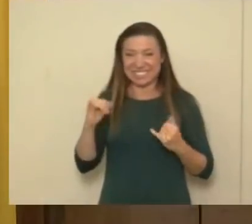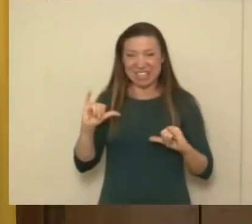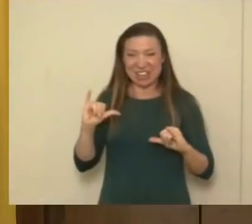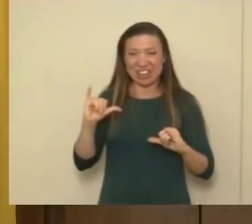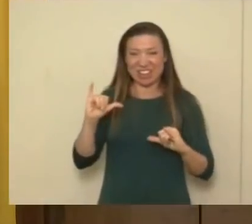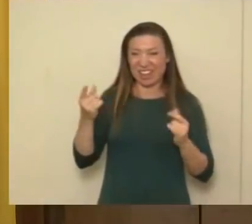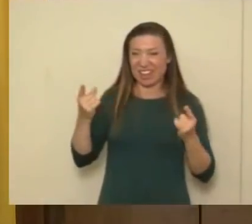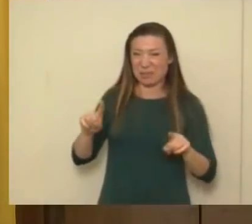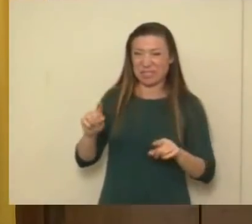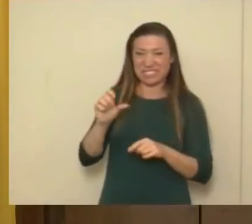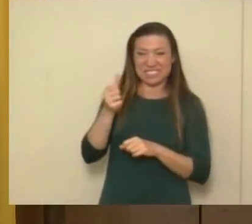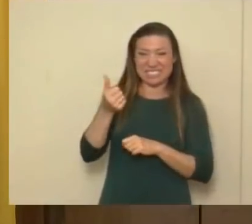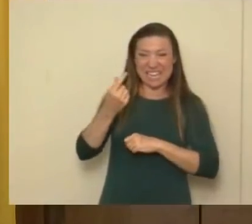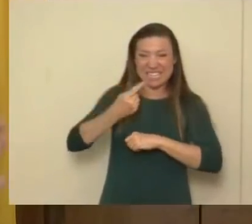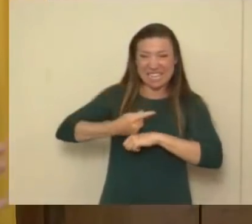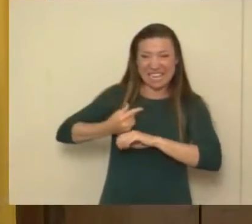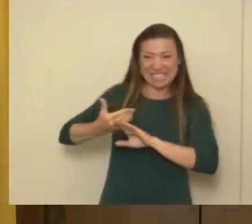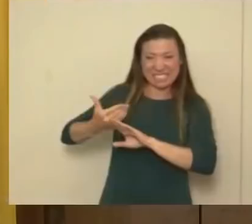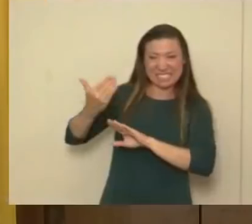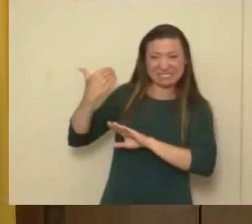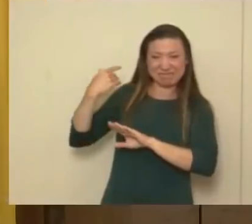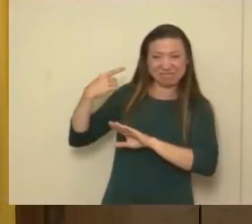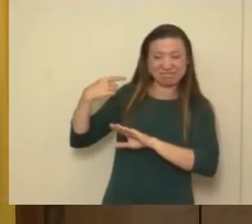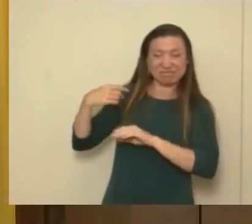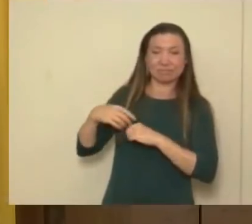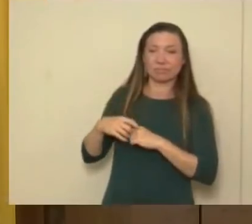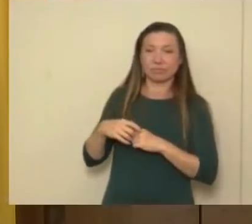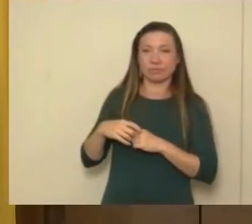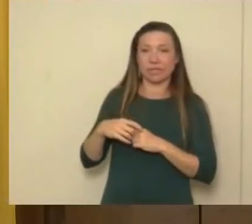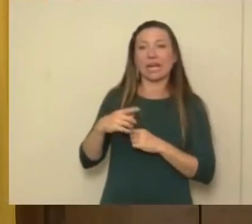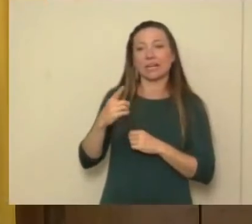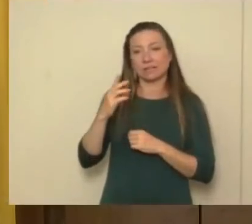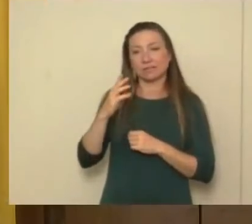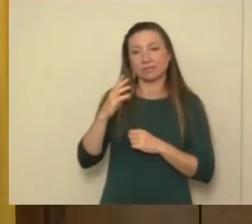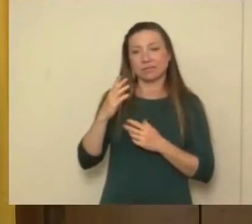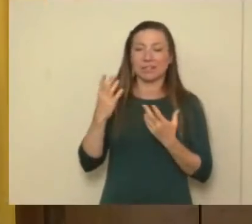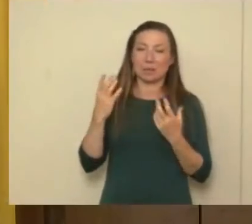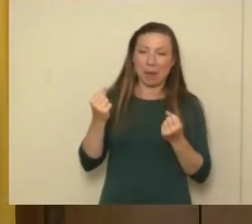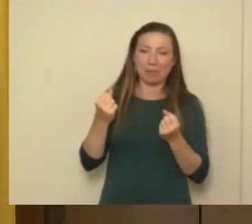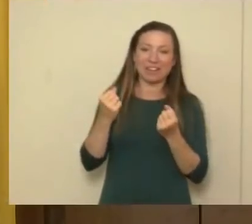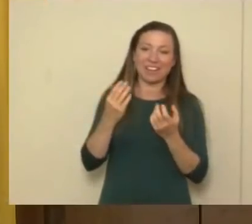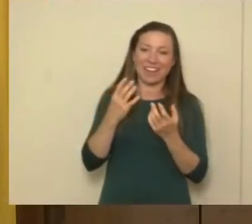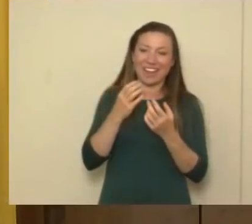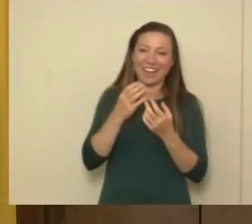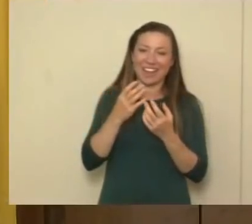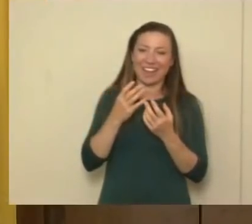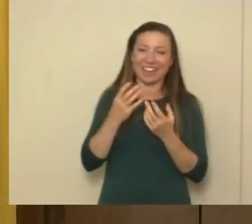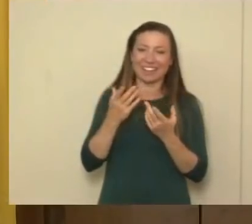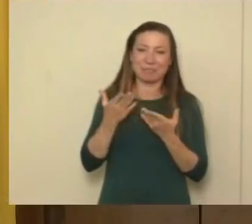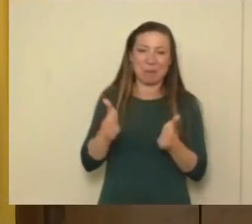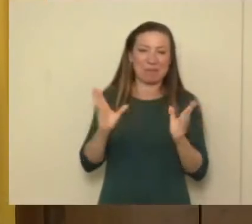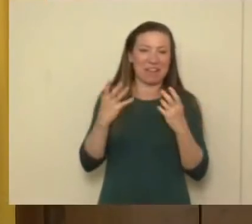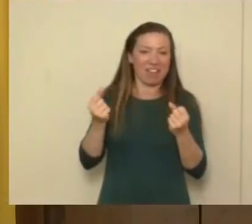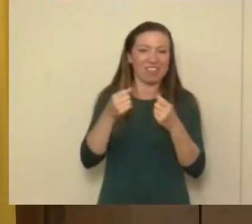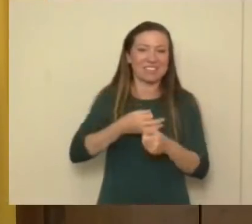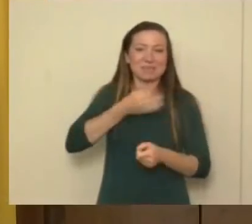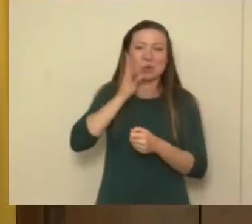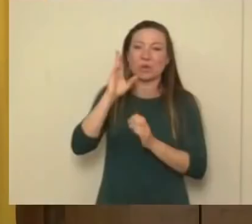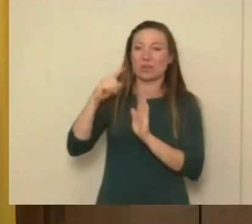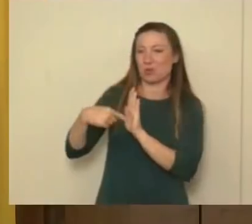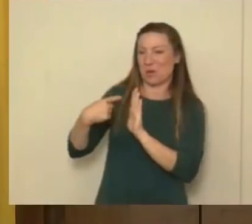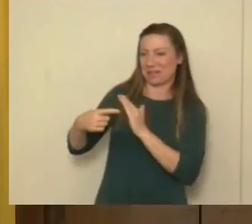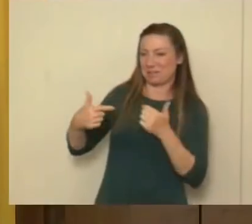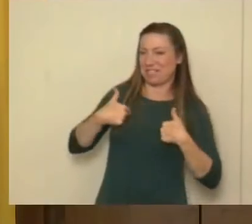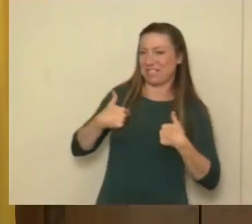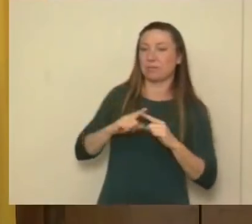I don't know that, and I'll get corrected, and I should, by the public health experts. Hard to say whether we will see an